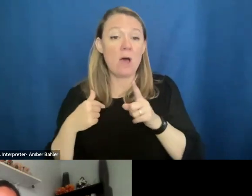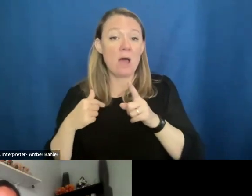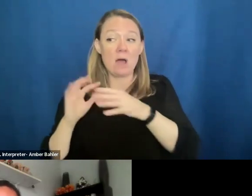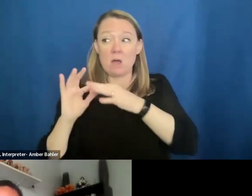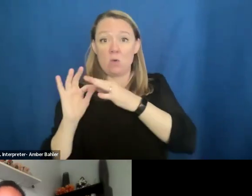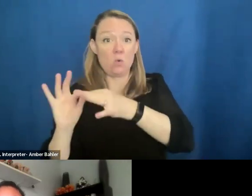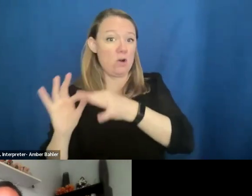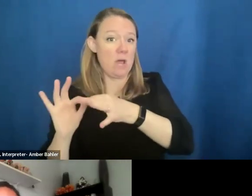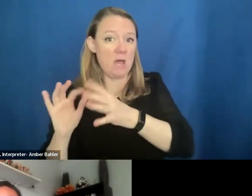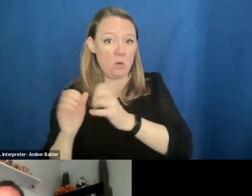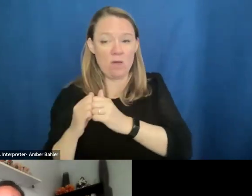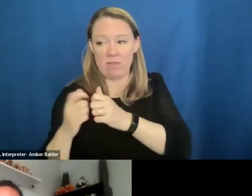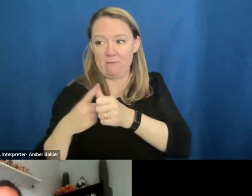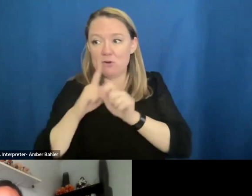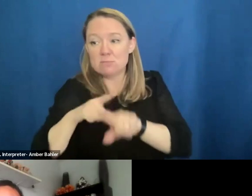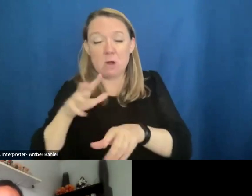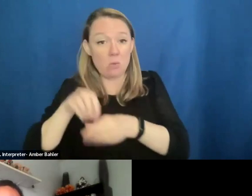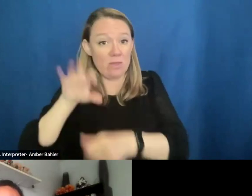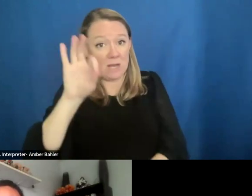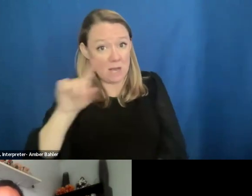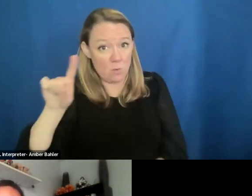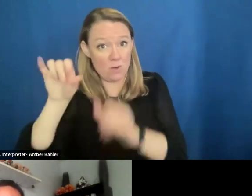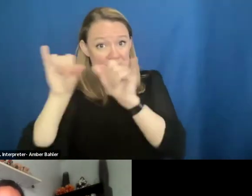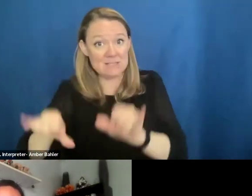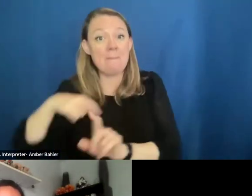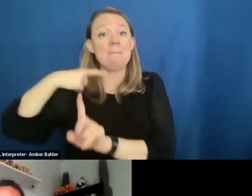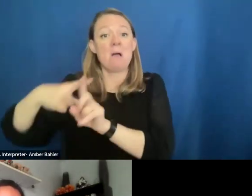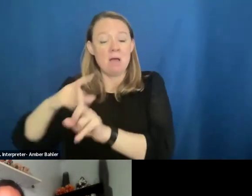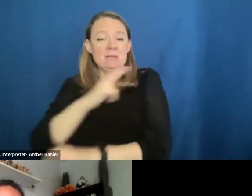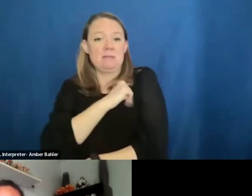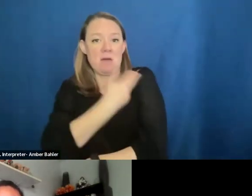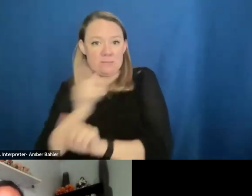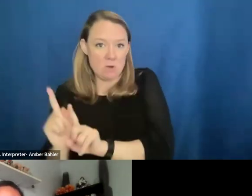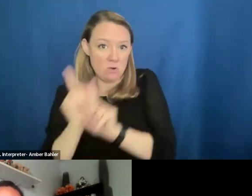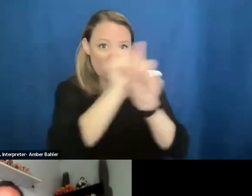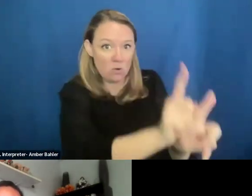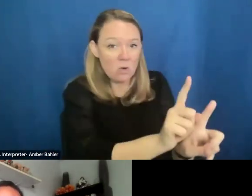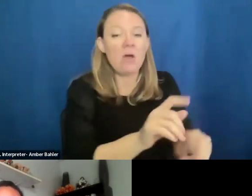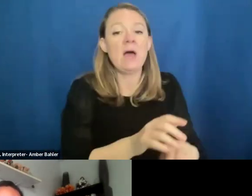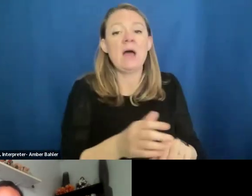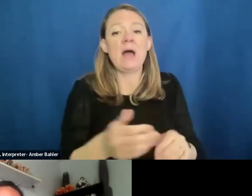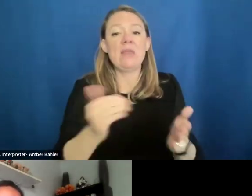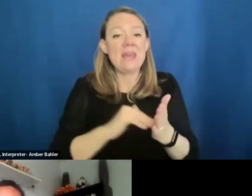as the hospital, and just how can we all work together in supporting each other and doing that work, and